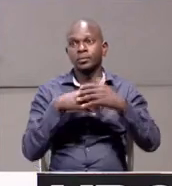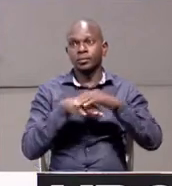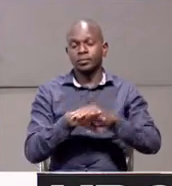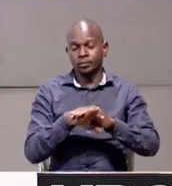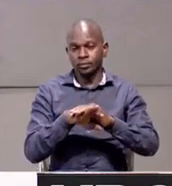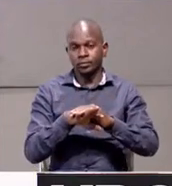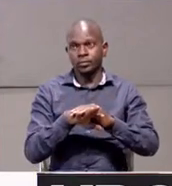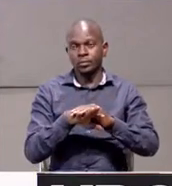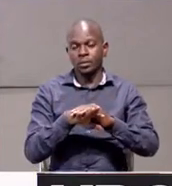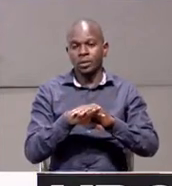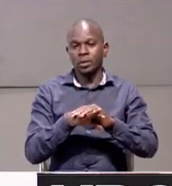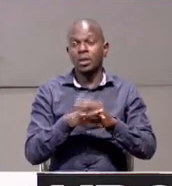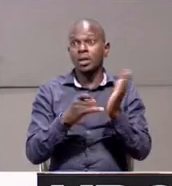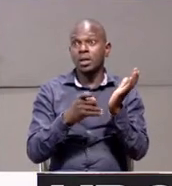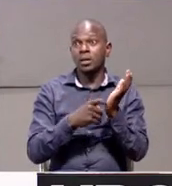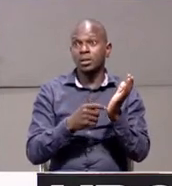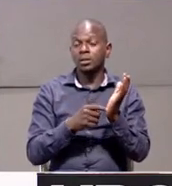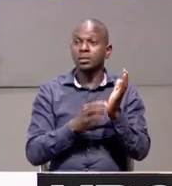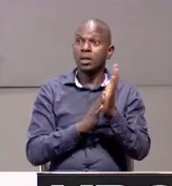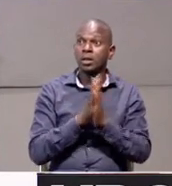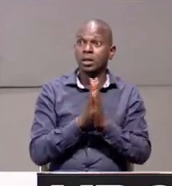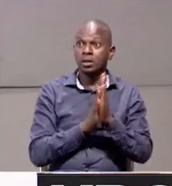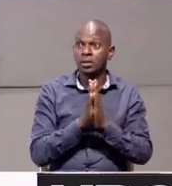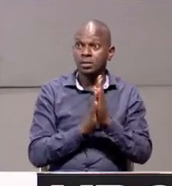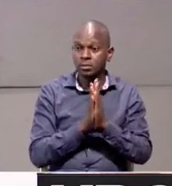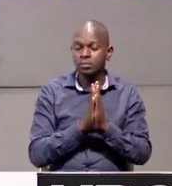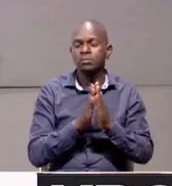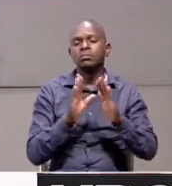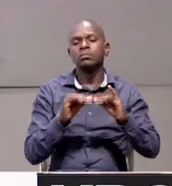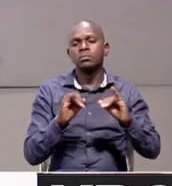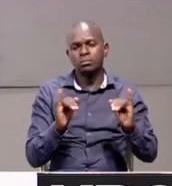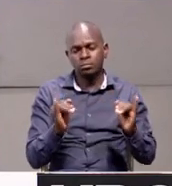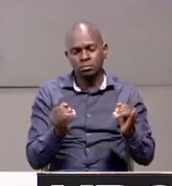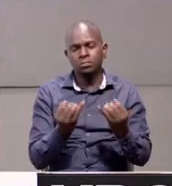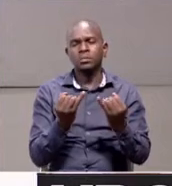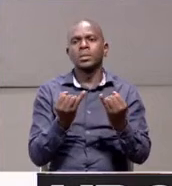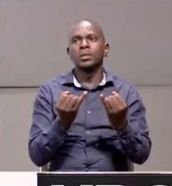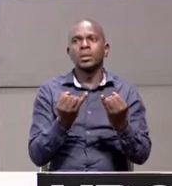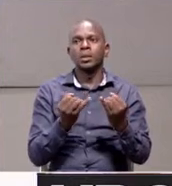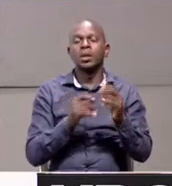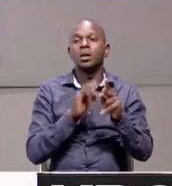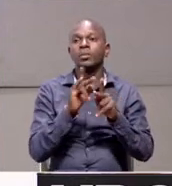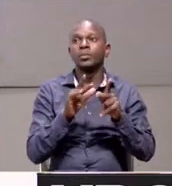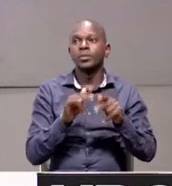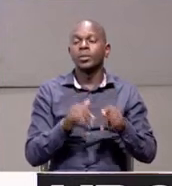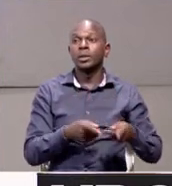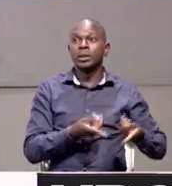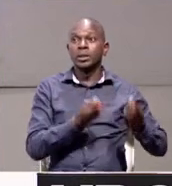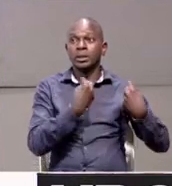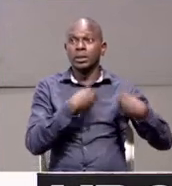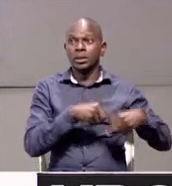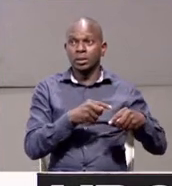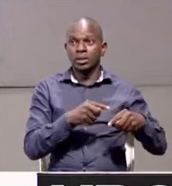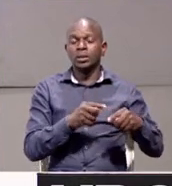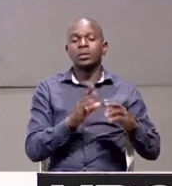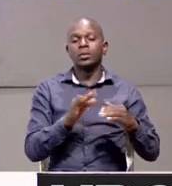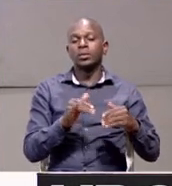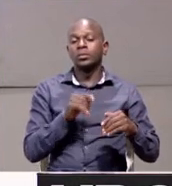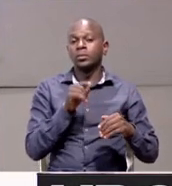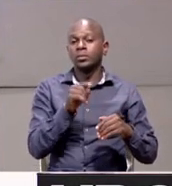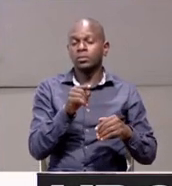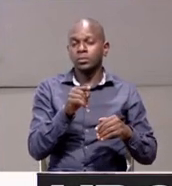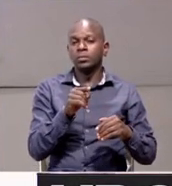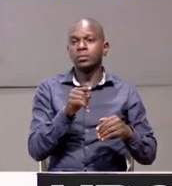Kiswahili, to stimulate it and to try and bring it into people's hearts. Because we have a common